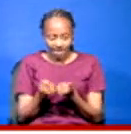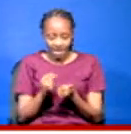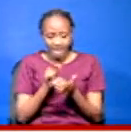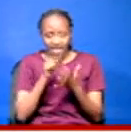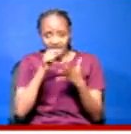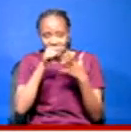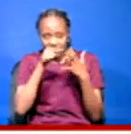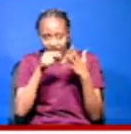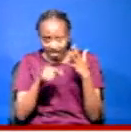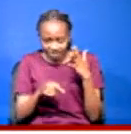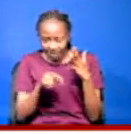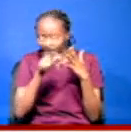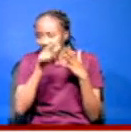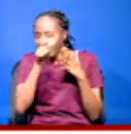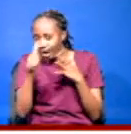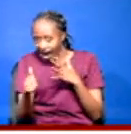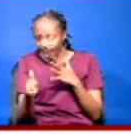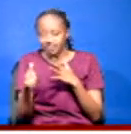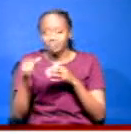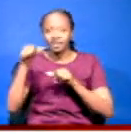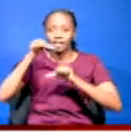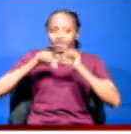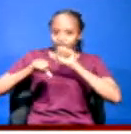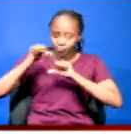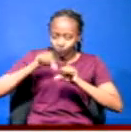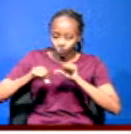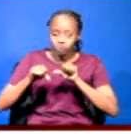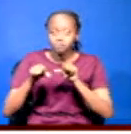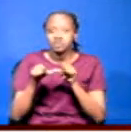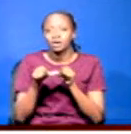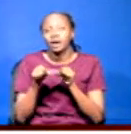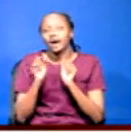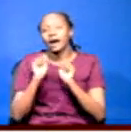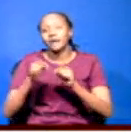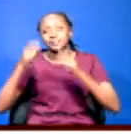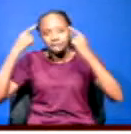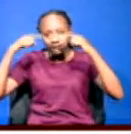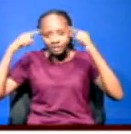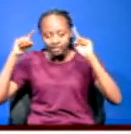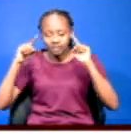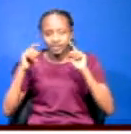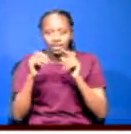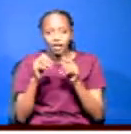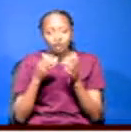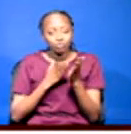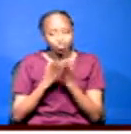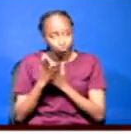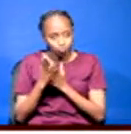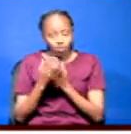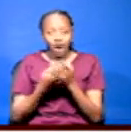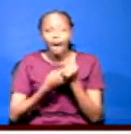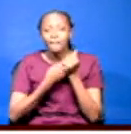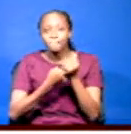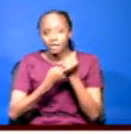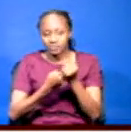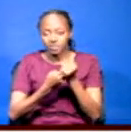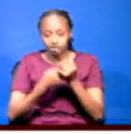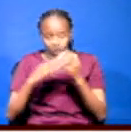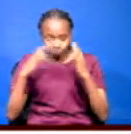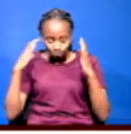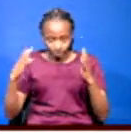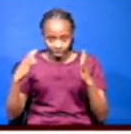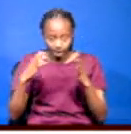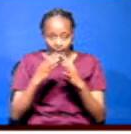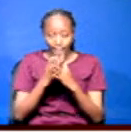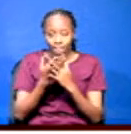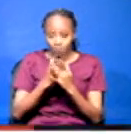efforts, however, will only succeed through a robust partnership between the government of